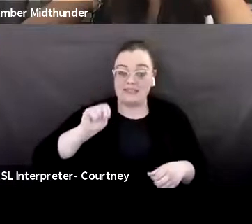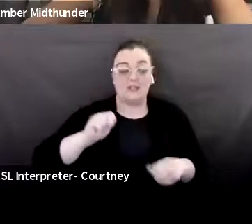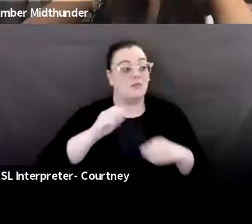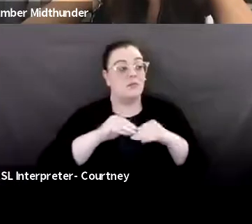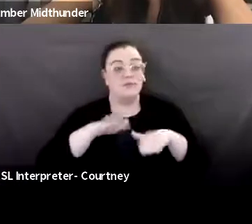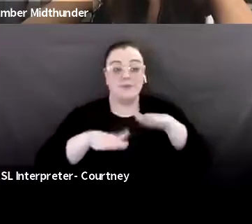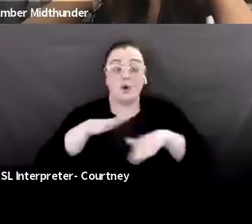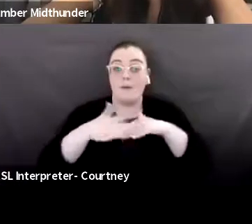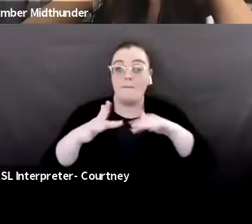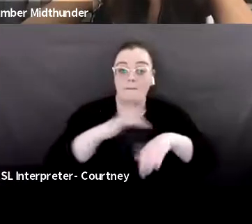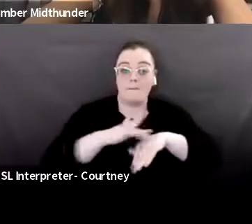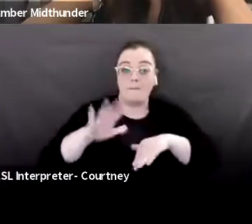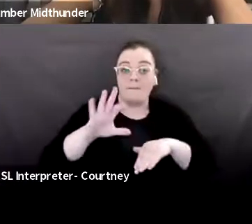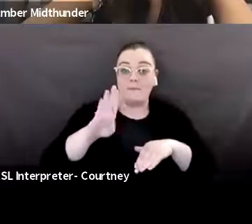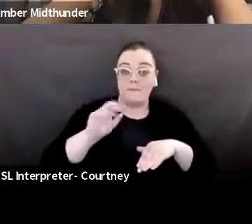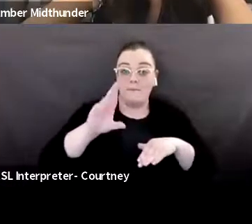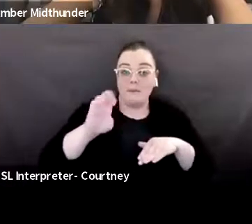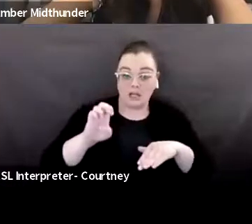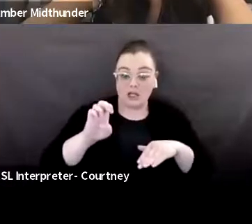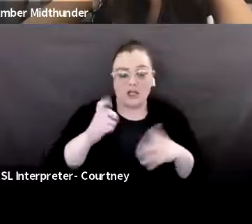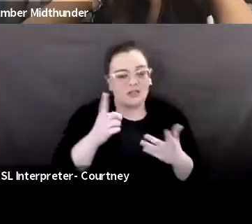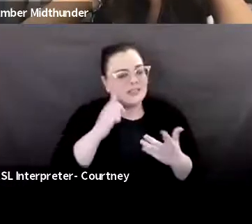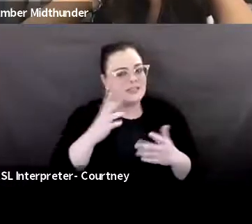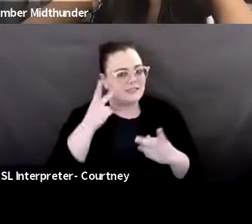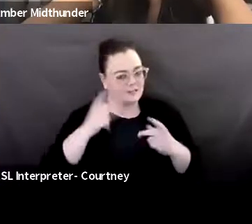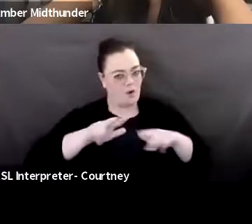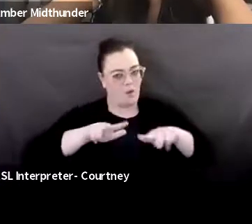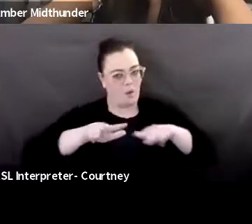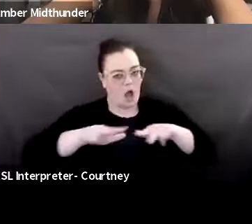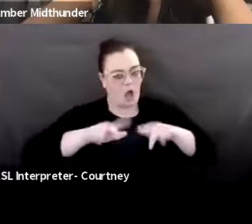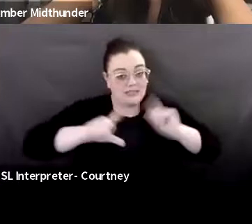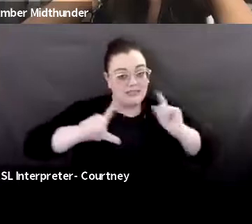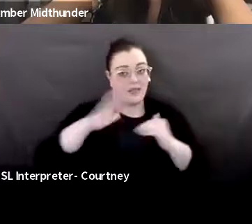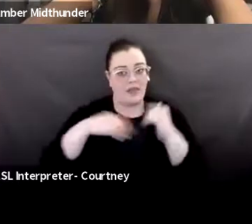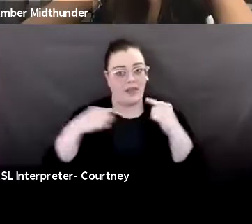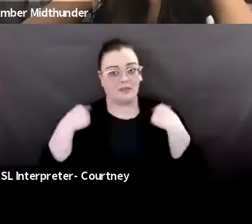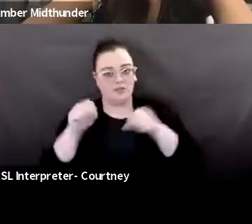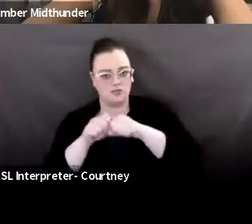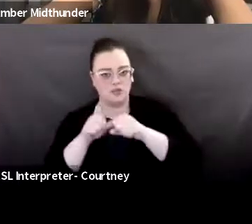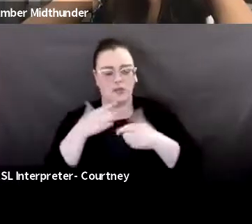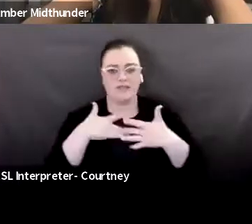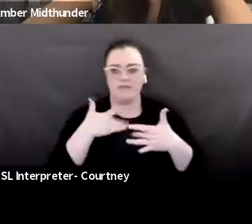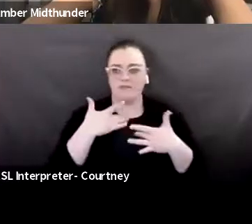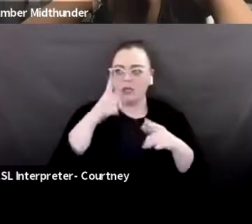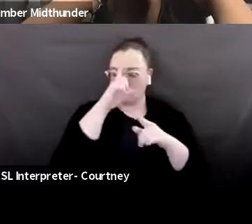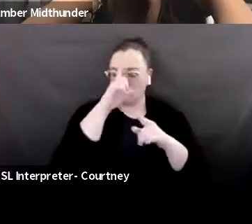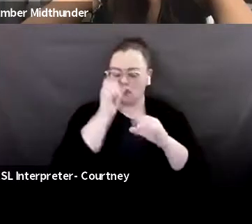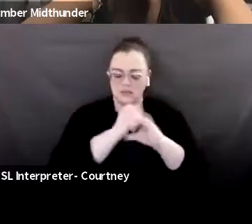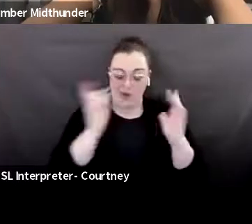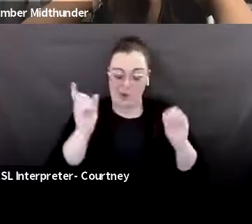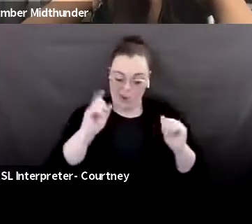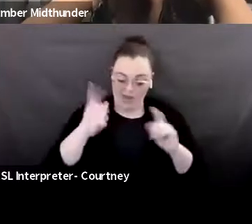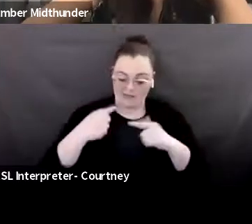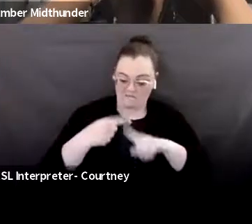you walk? It's different from when you're in sneakers. So really think about, where does it come from? And you'll